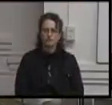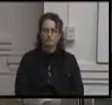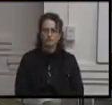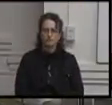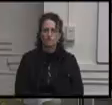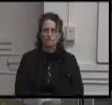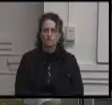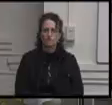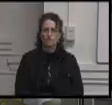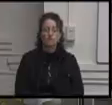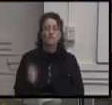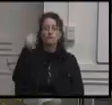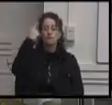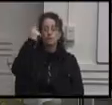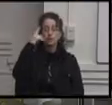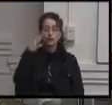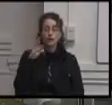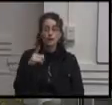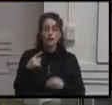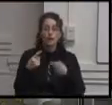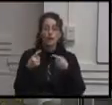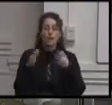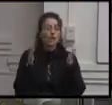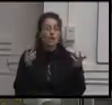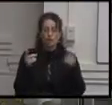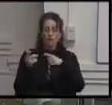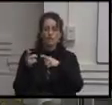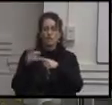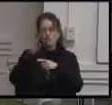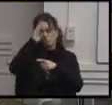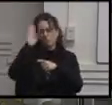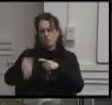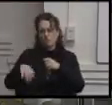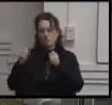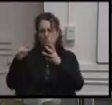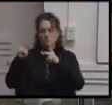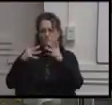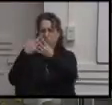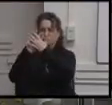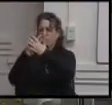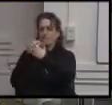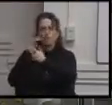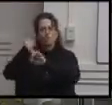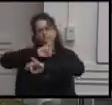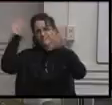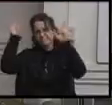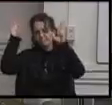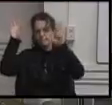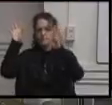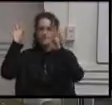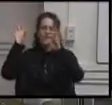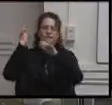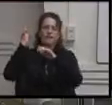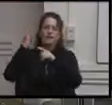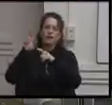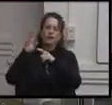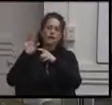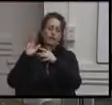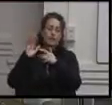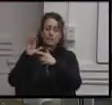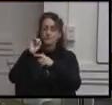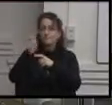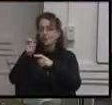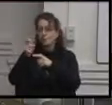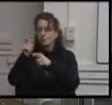resolution. On the far end are people who have been incarcerated for more egregious crimes, violent crimes, basically sexual in